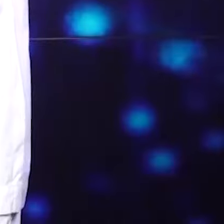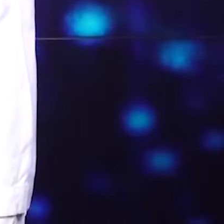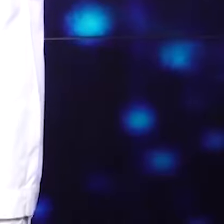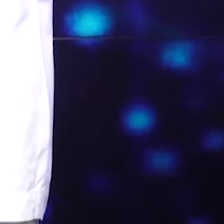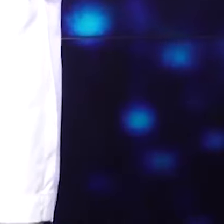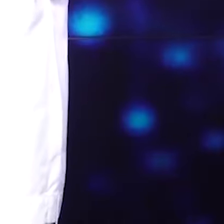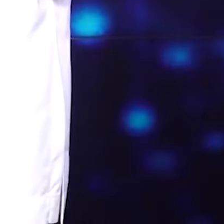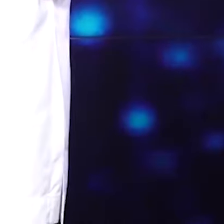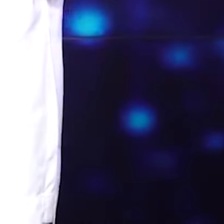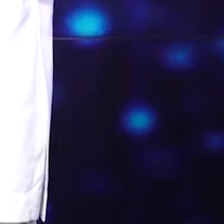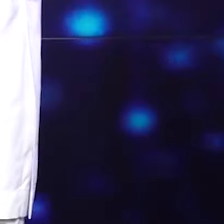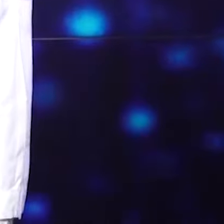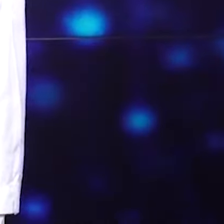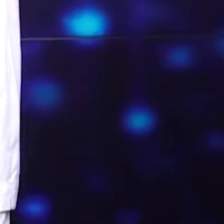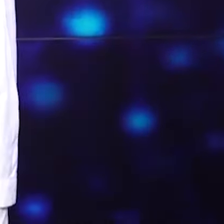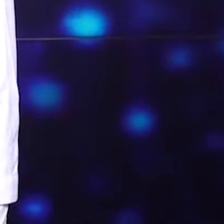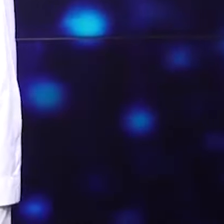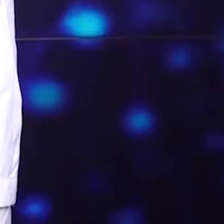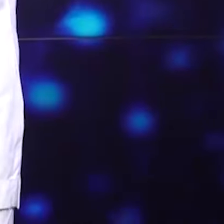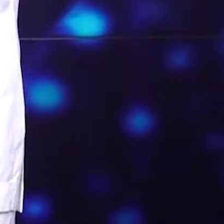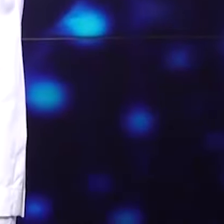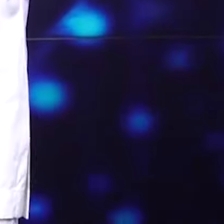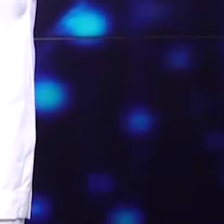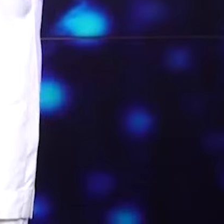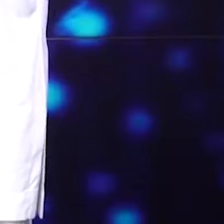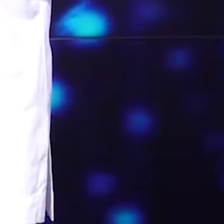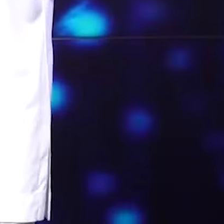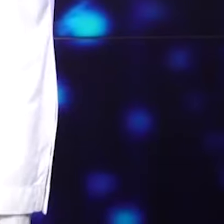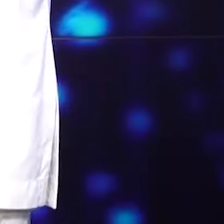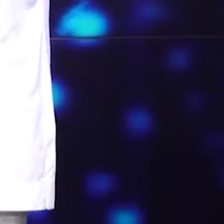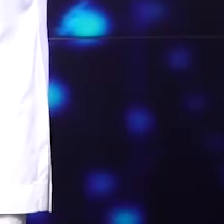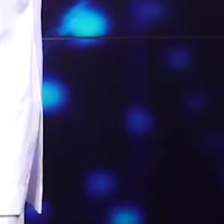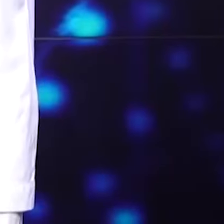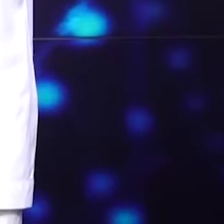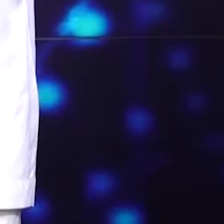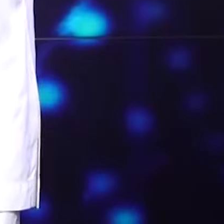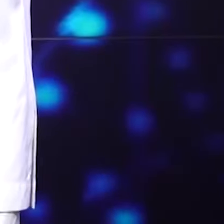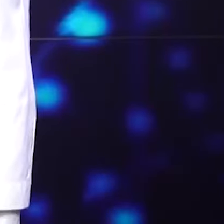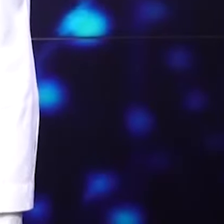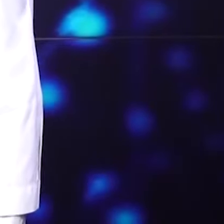intention in the confession is very, very important. So you